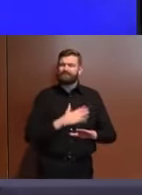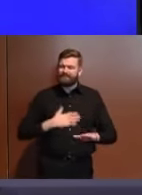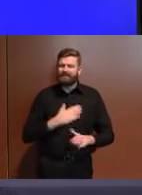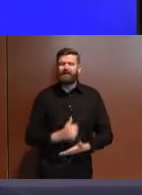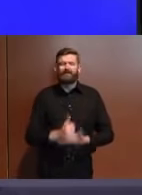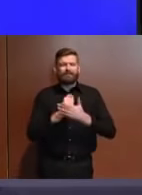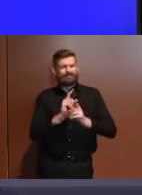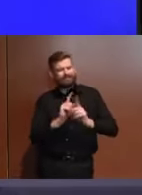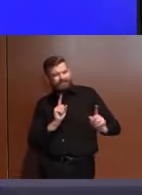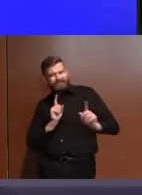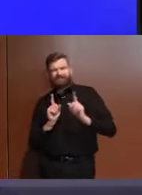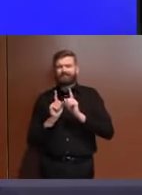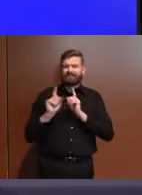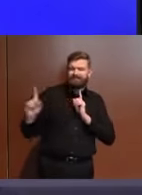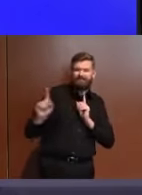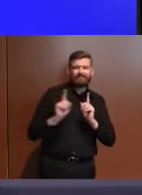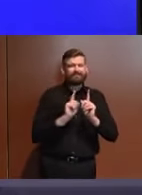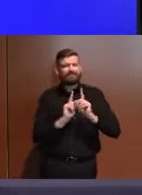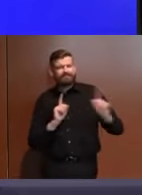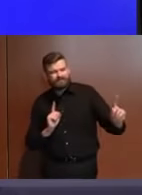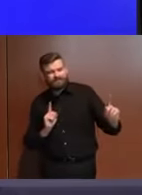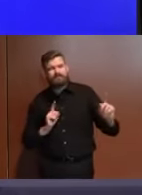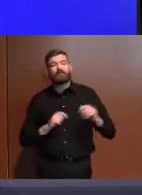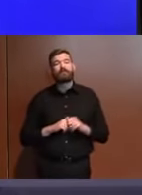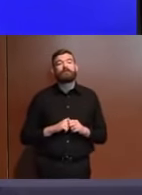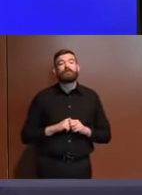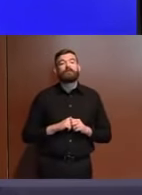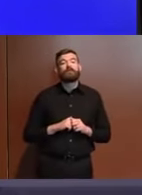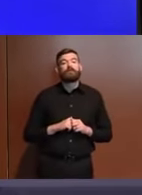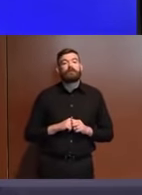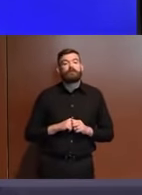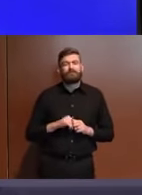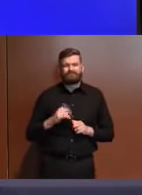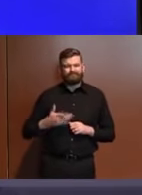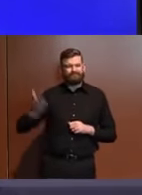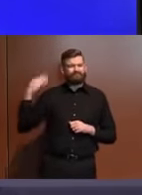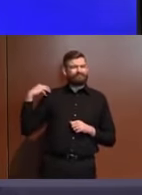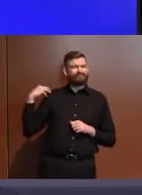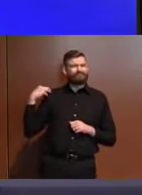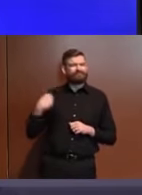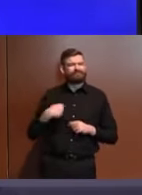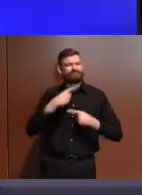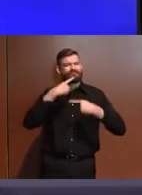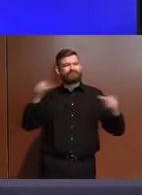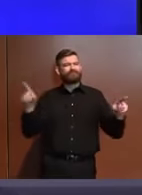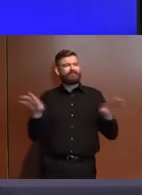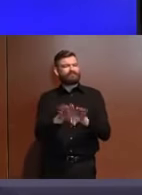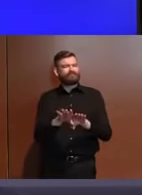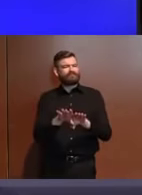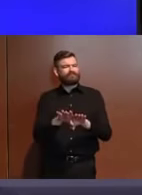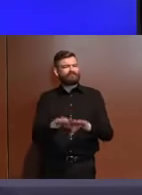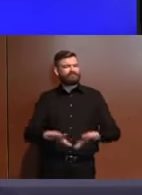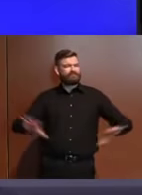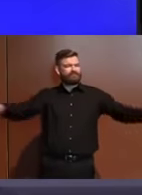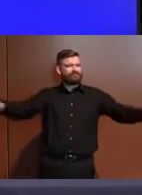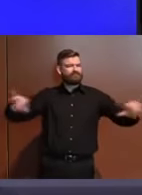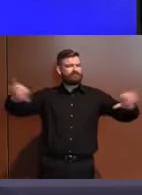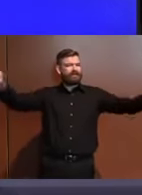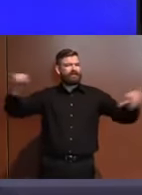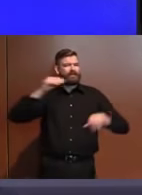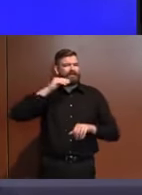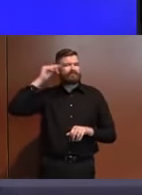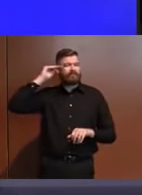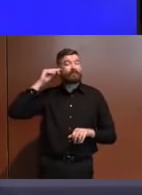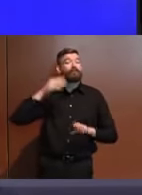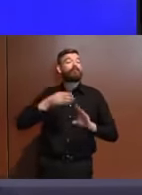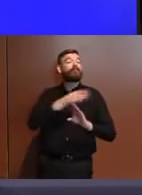shut the garage doors 6 days ago. So that we went from 250 persons gathering to